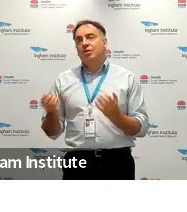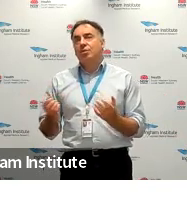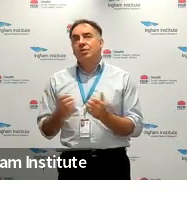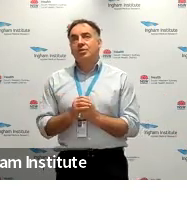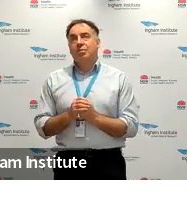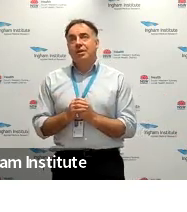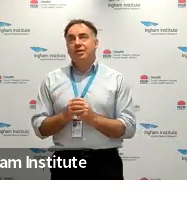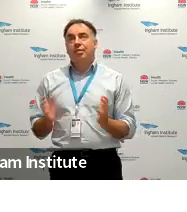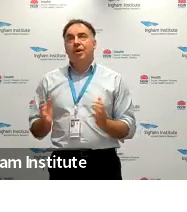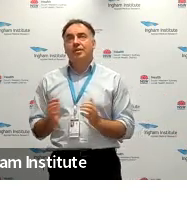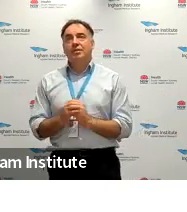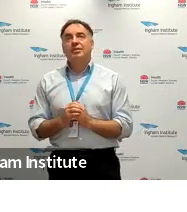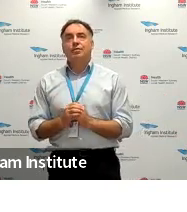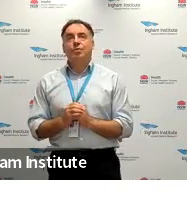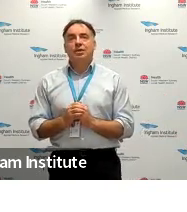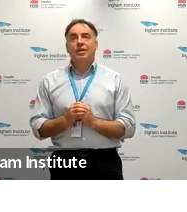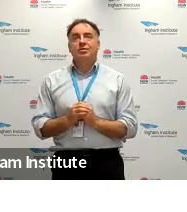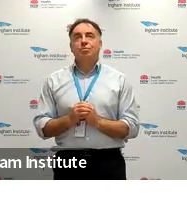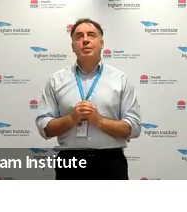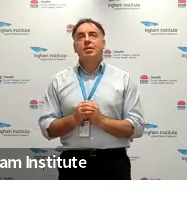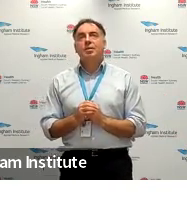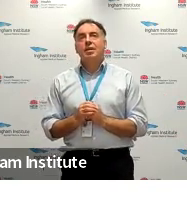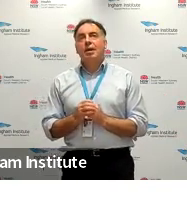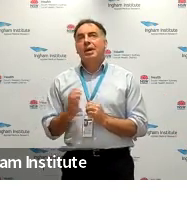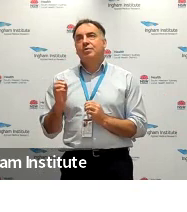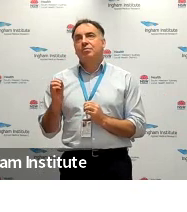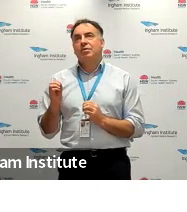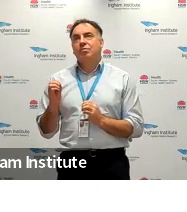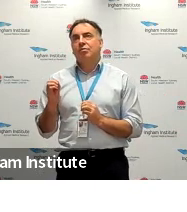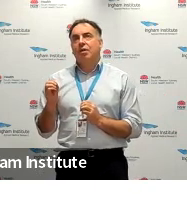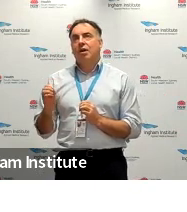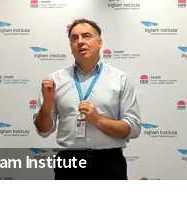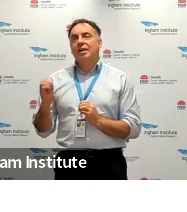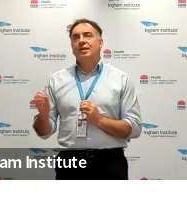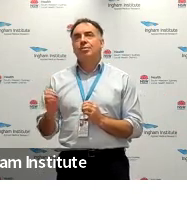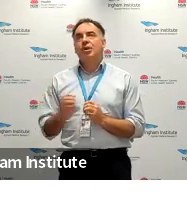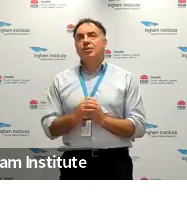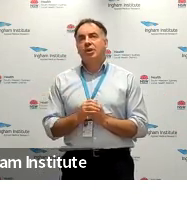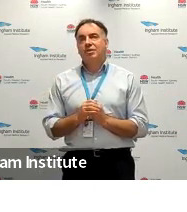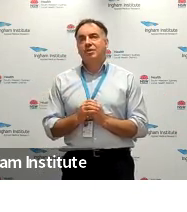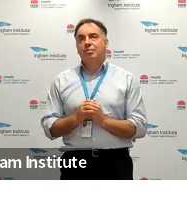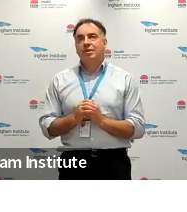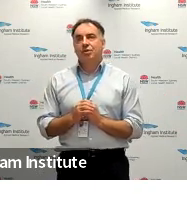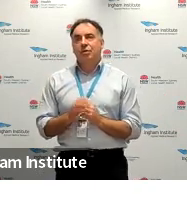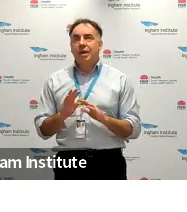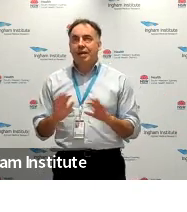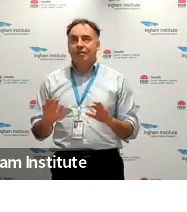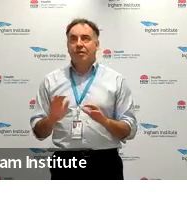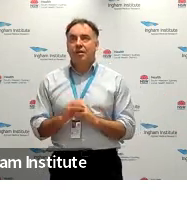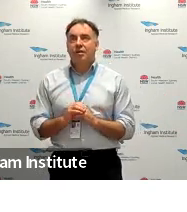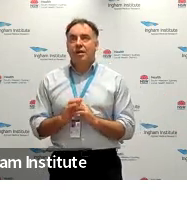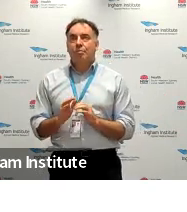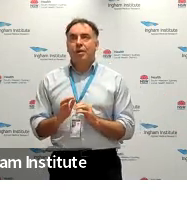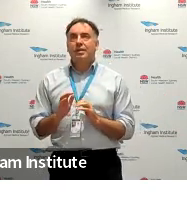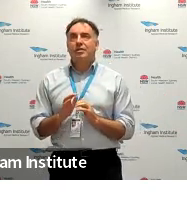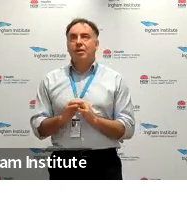the resources that we need to provide this test to 14,000 women, and we have to liaise with other services to make sure that we have